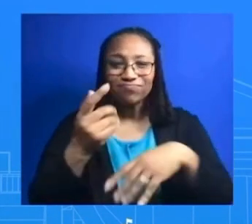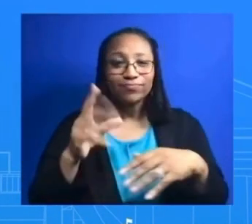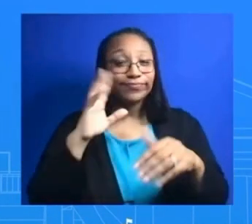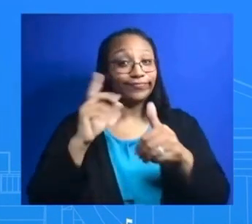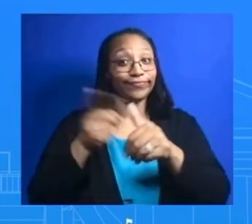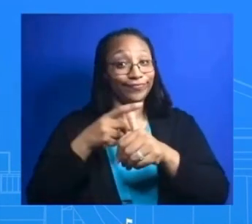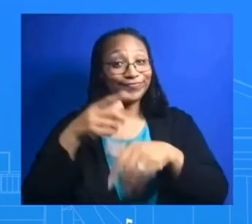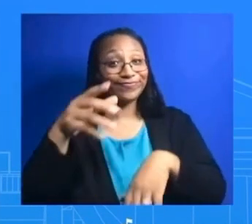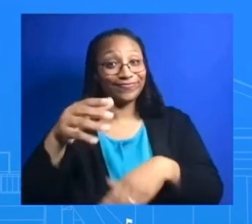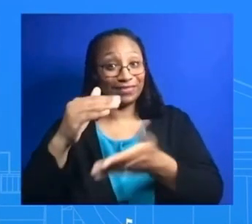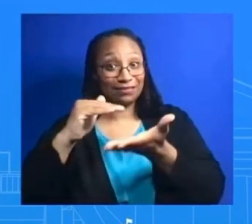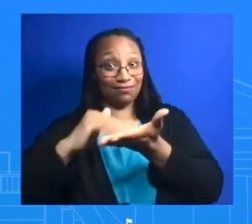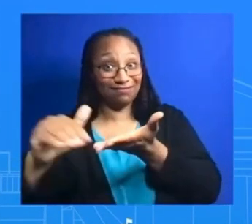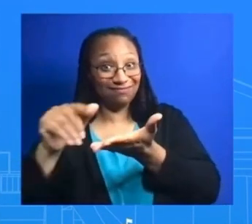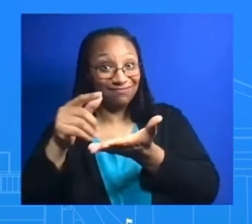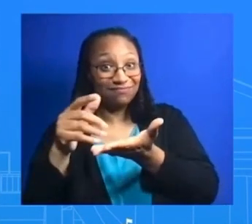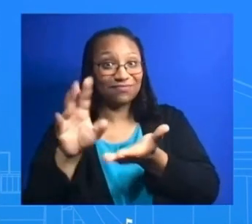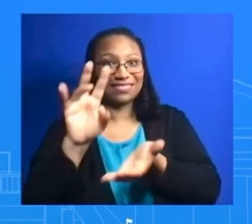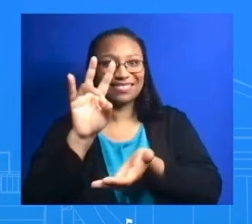going to benefit from this.